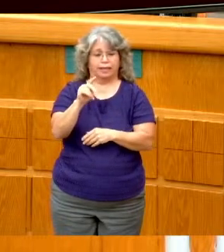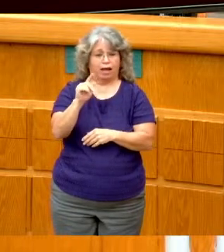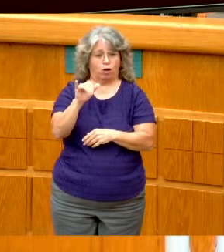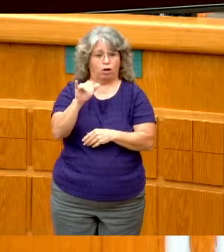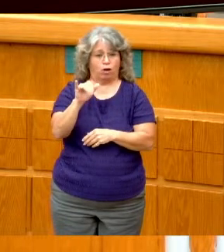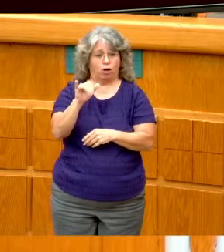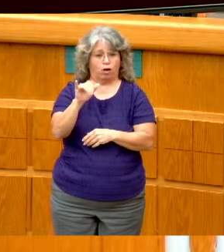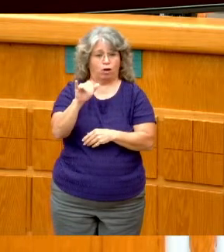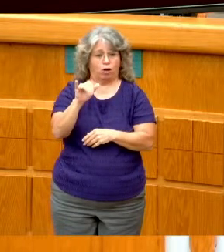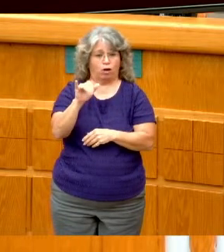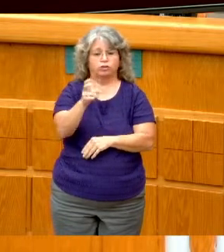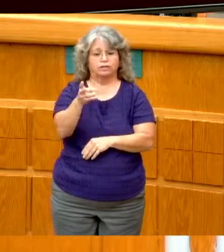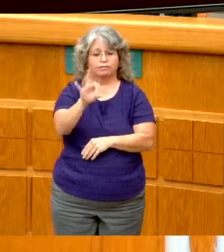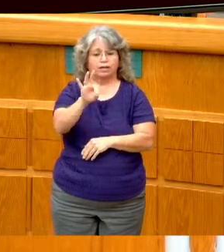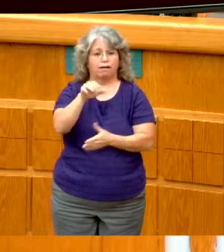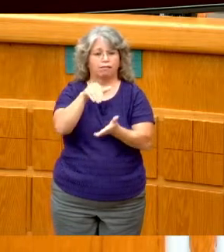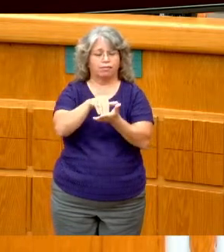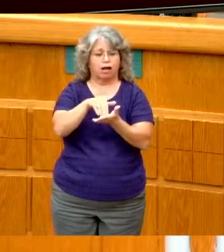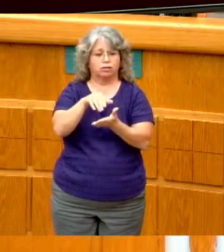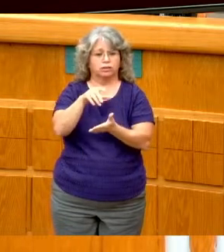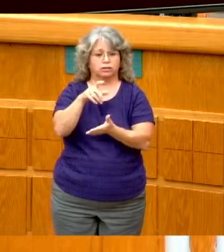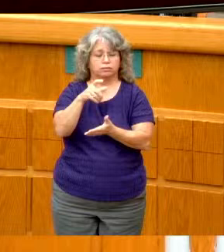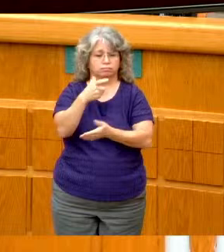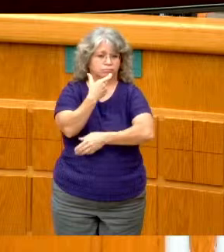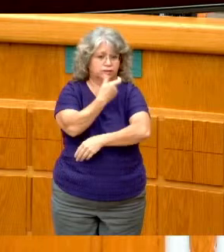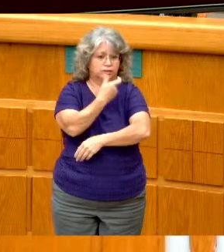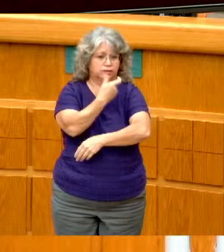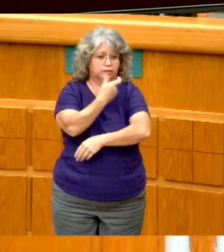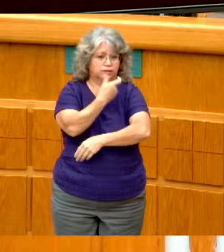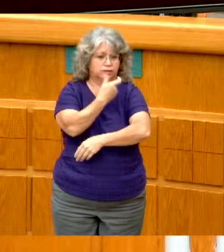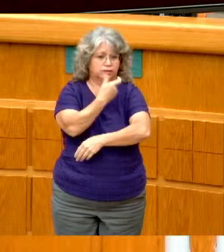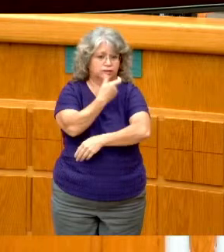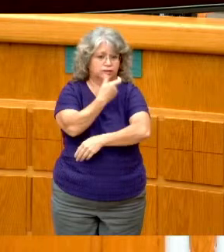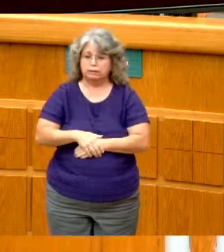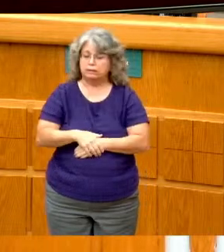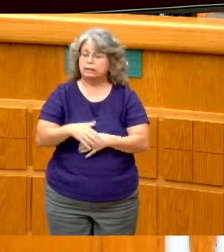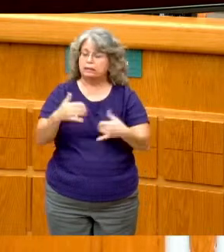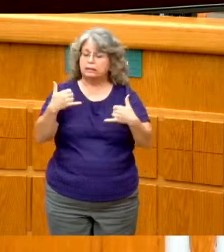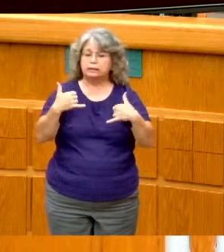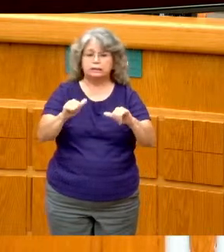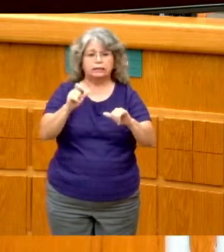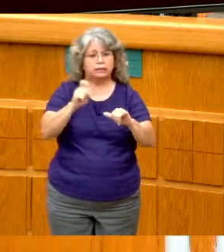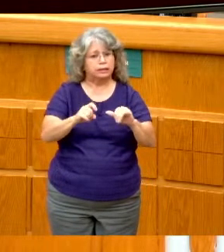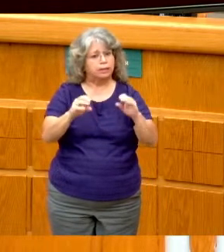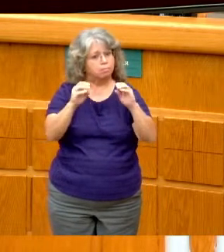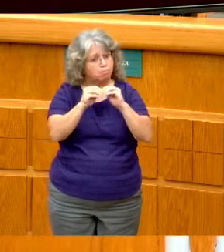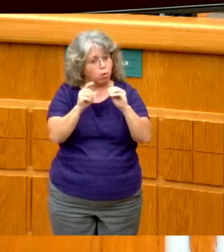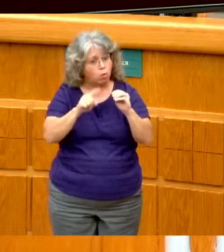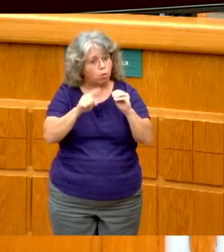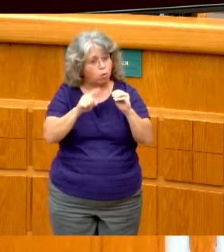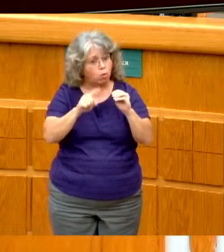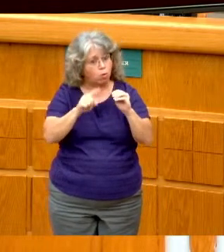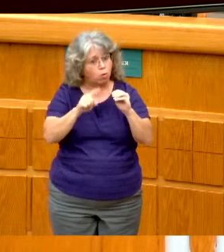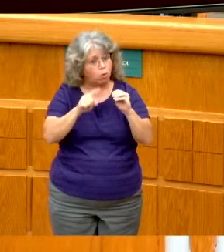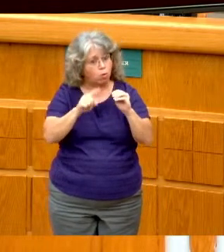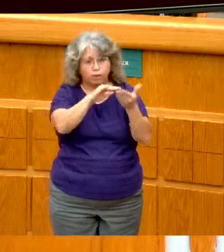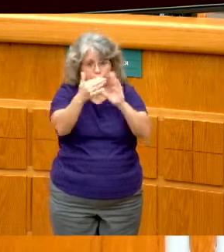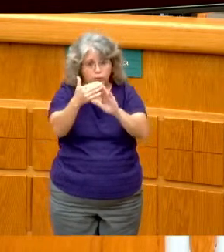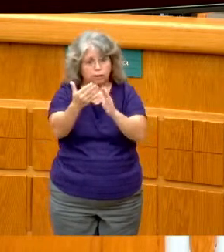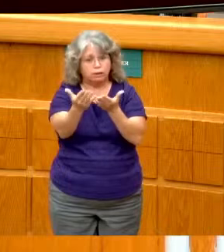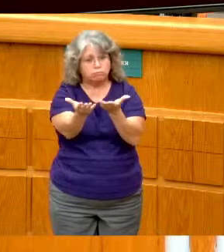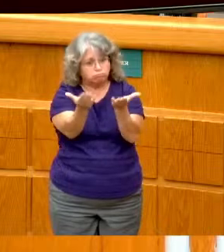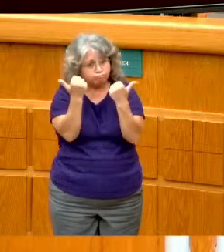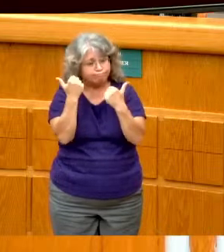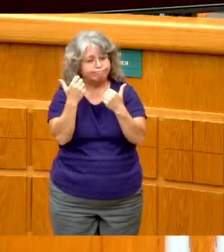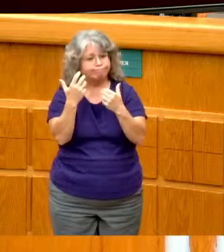179,000 doses. This said, we still need more community participation. We need you. This is why I'm very